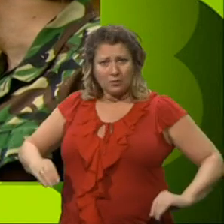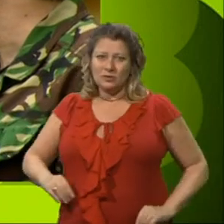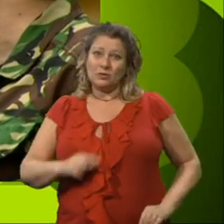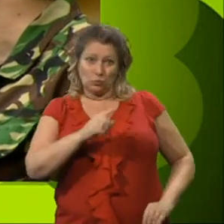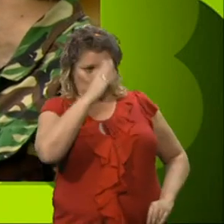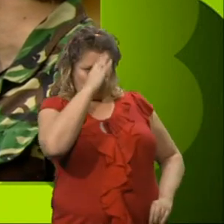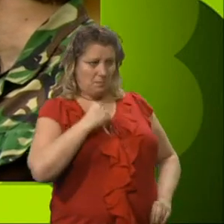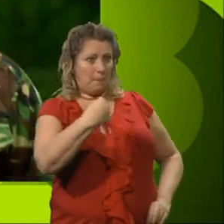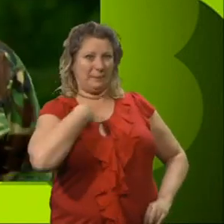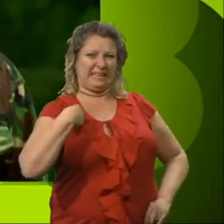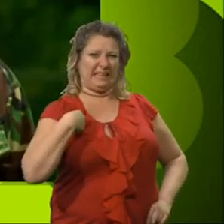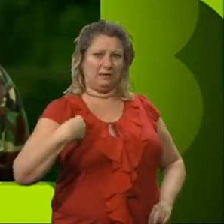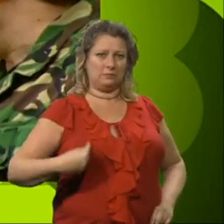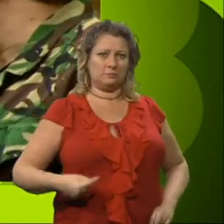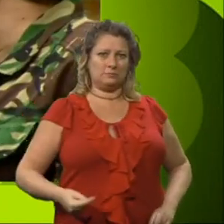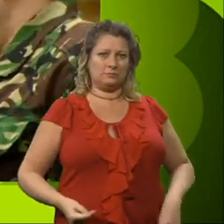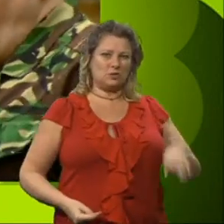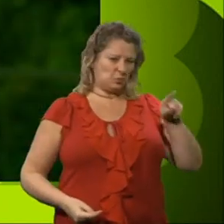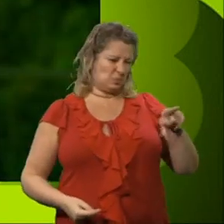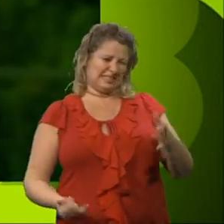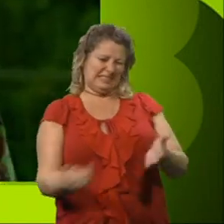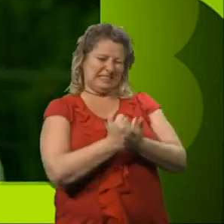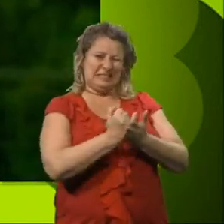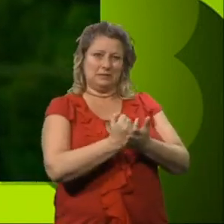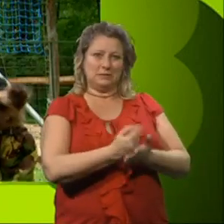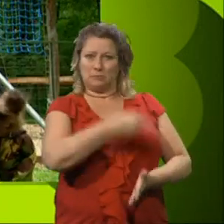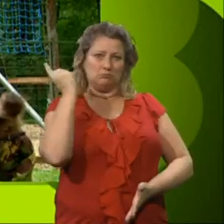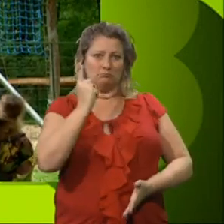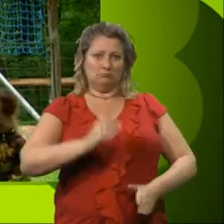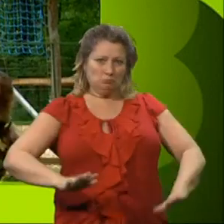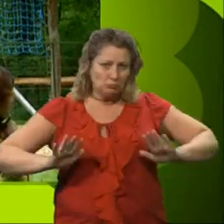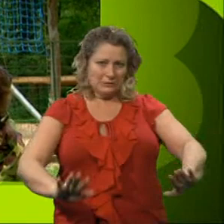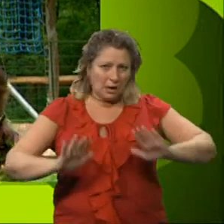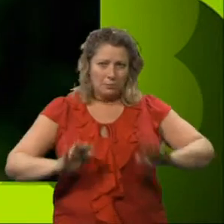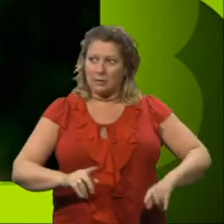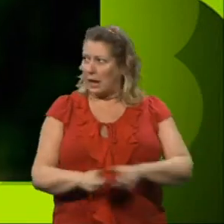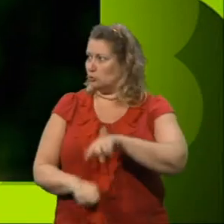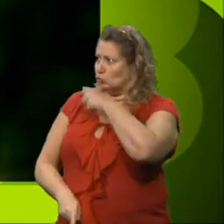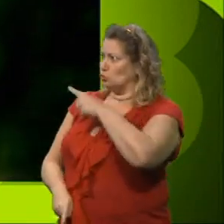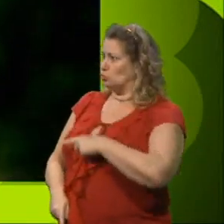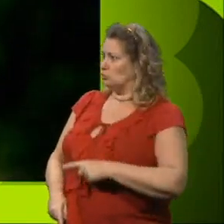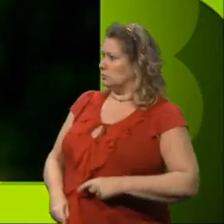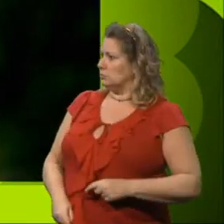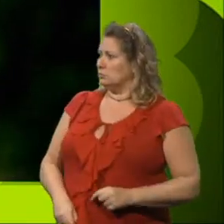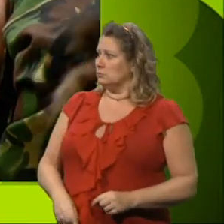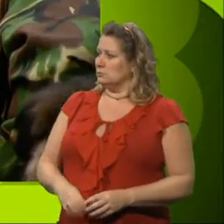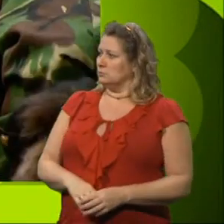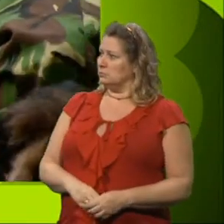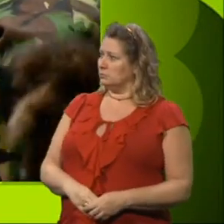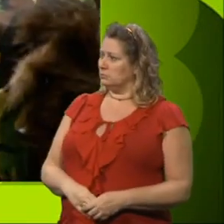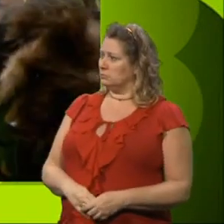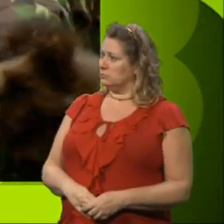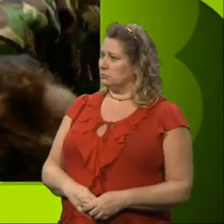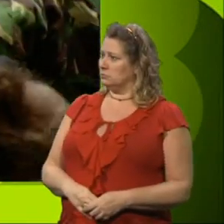to me now, Digweed, you little runt. Press-ups now. Oh! And you, Slacker! Oh!